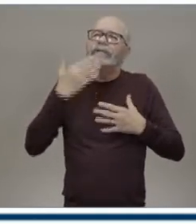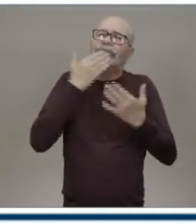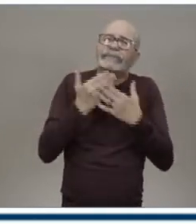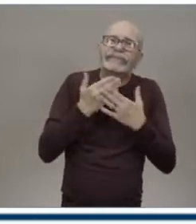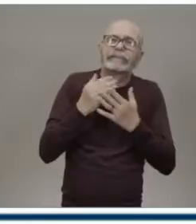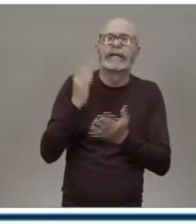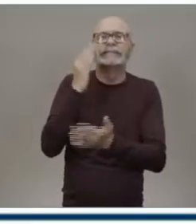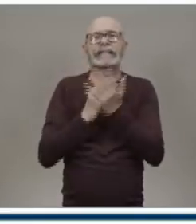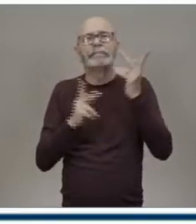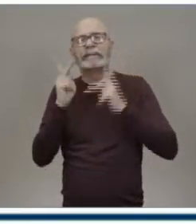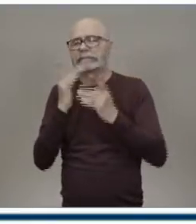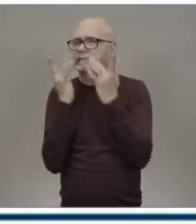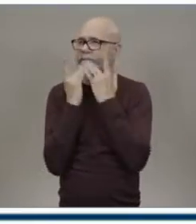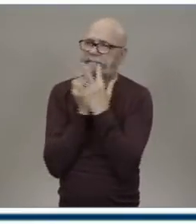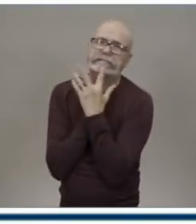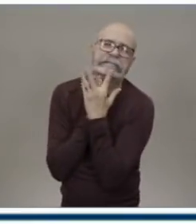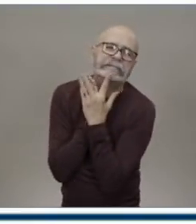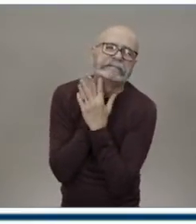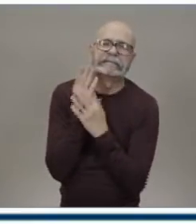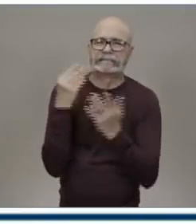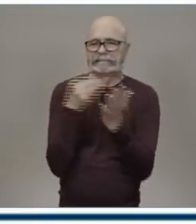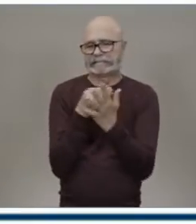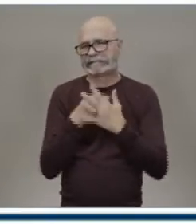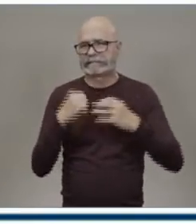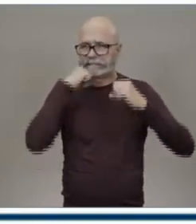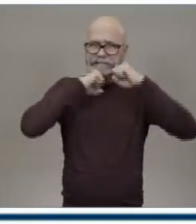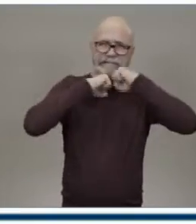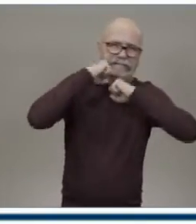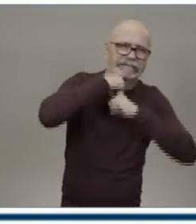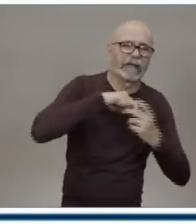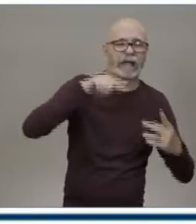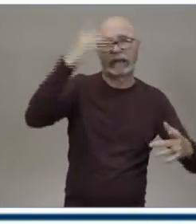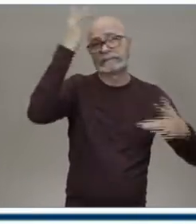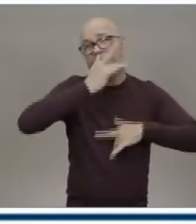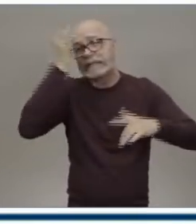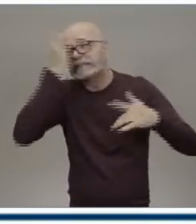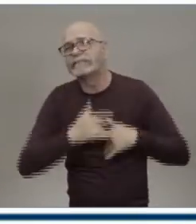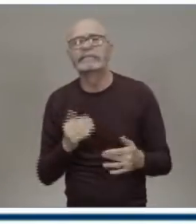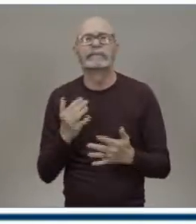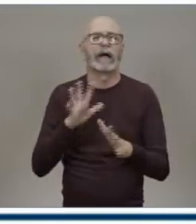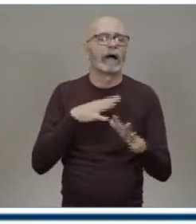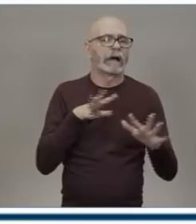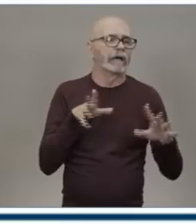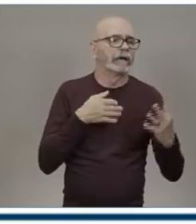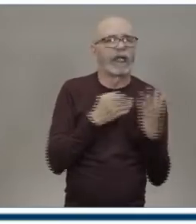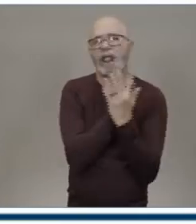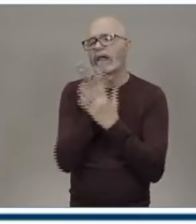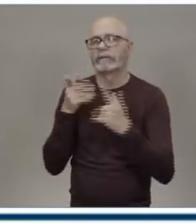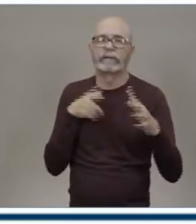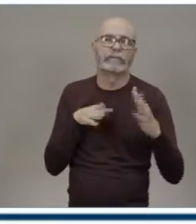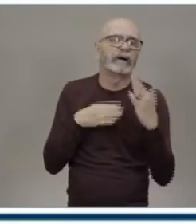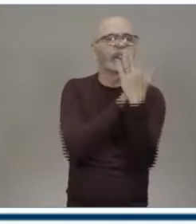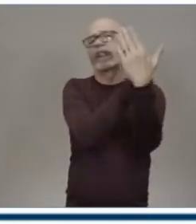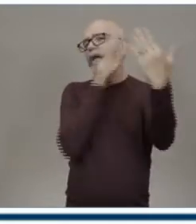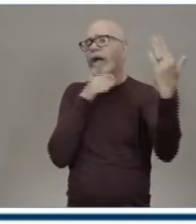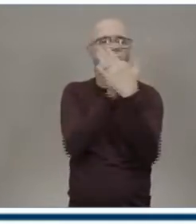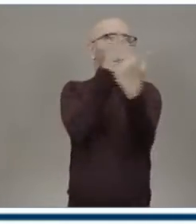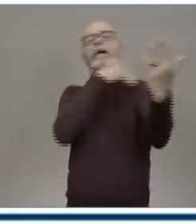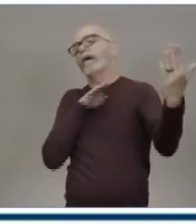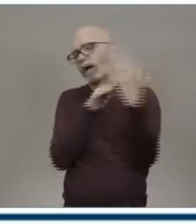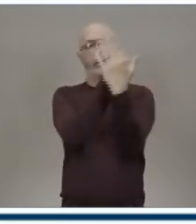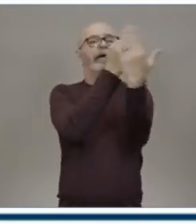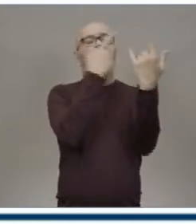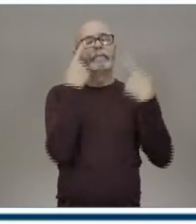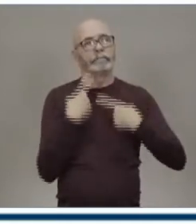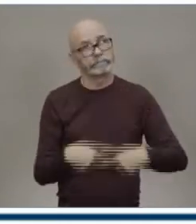health, family, and social challenges for many of you. And while we cannot take all these challenges